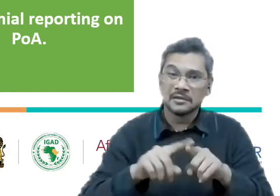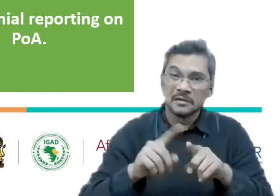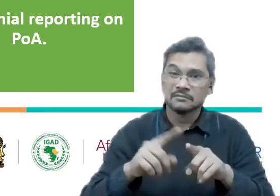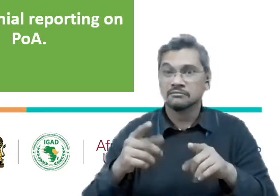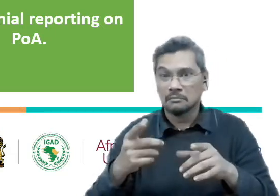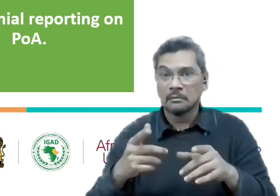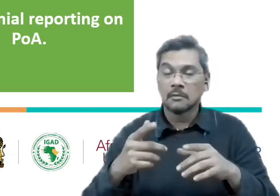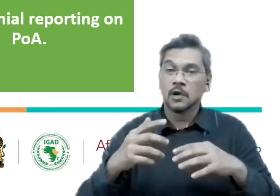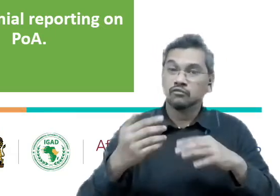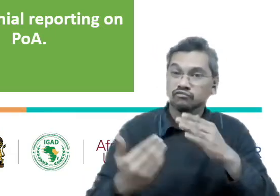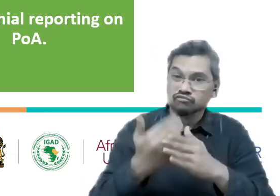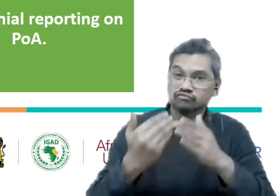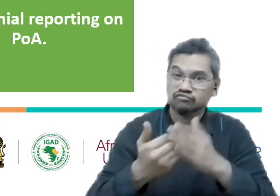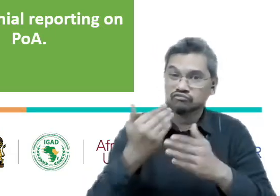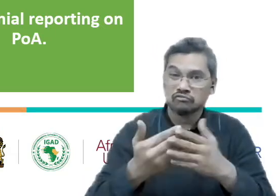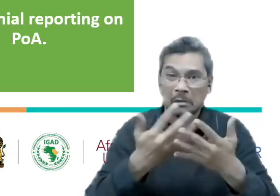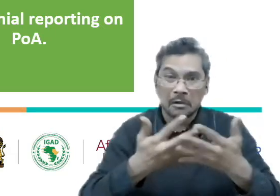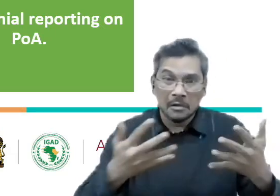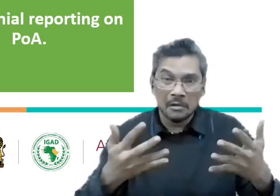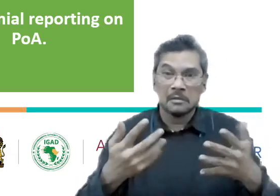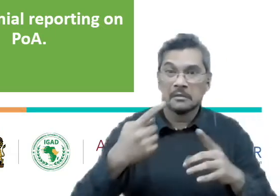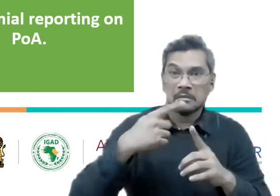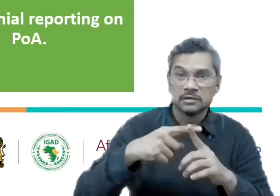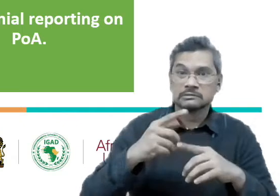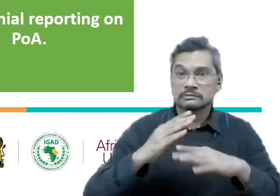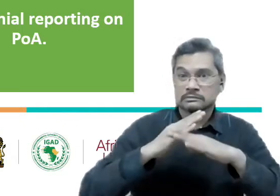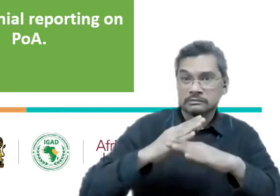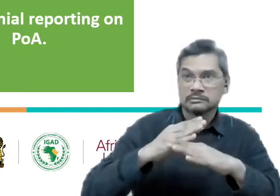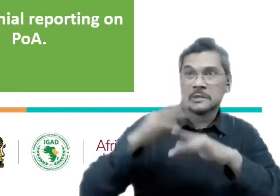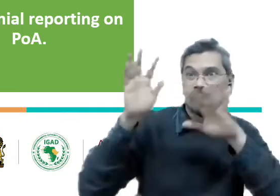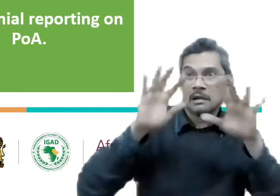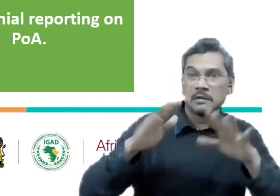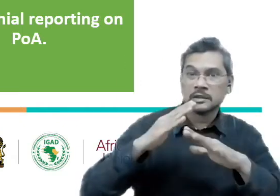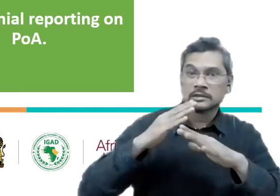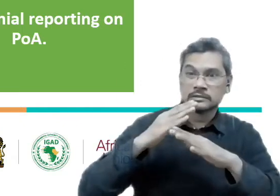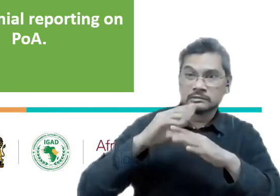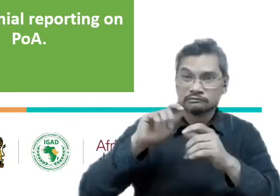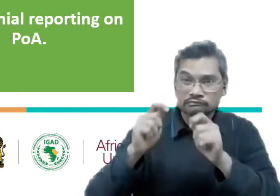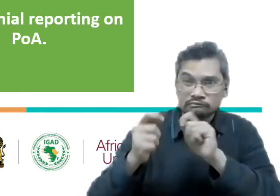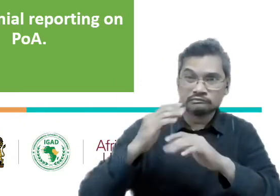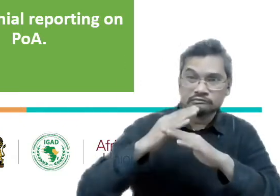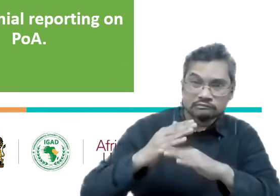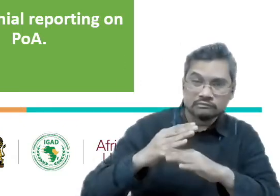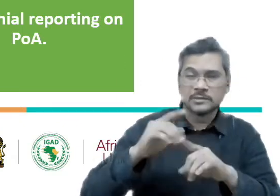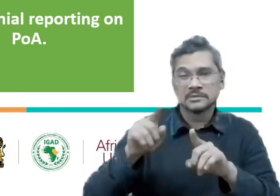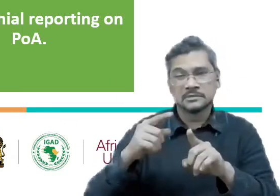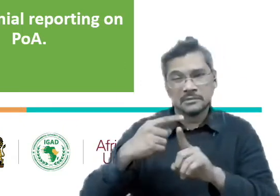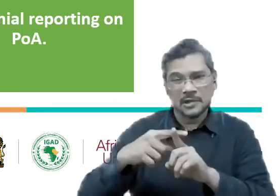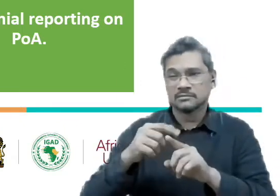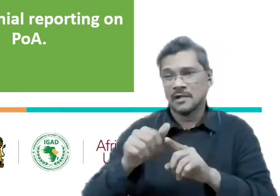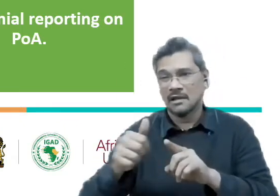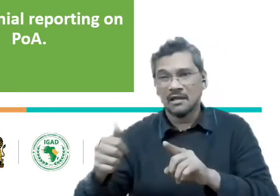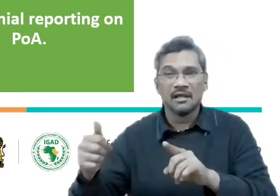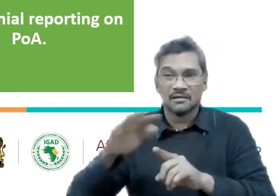and resilience in climate change and other sustainable development agenda, and then the biennial reporting. So those